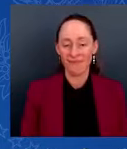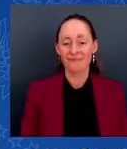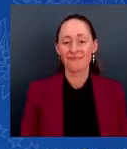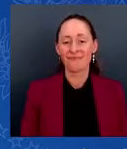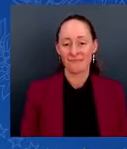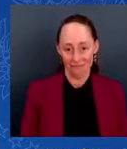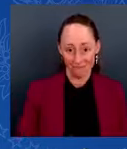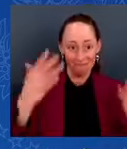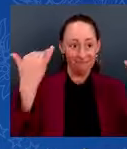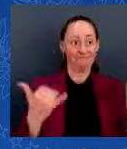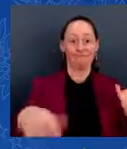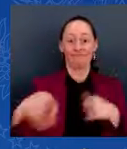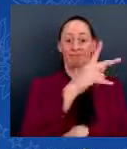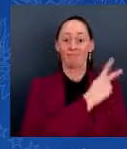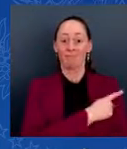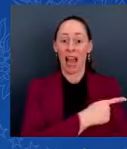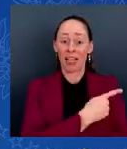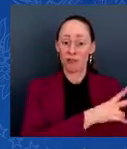companies.